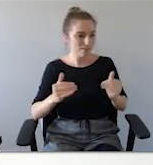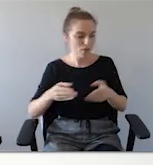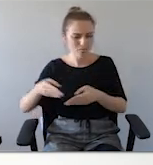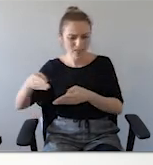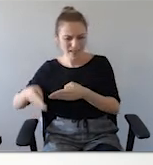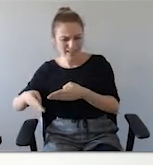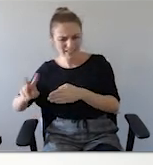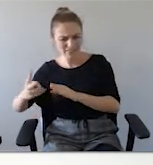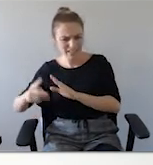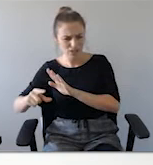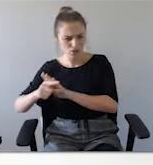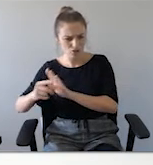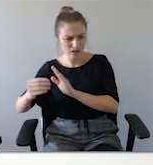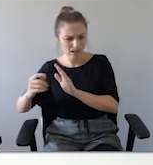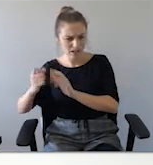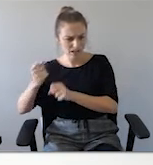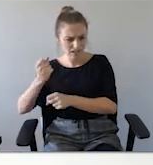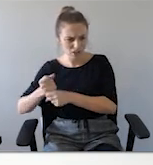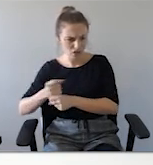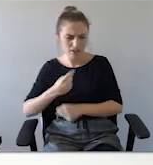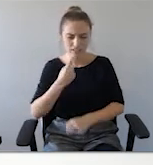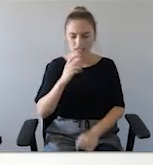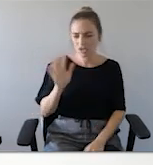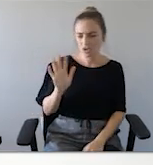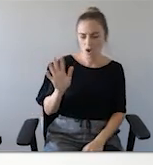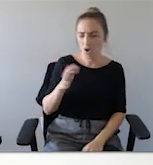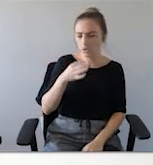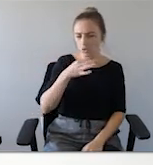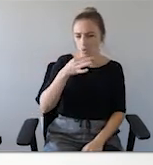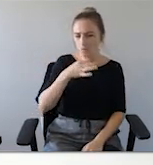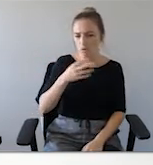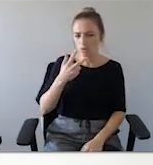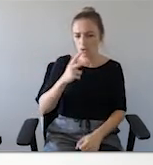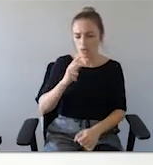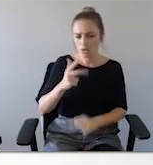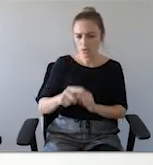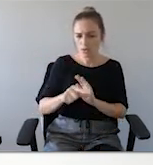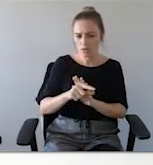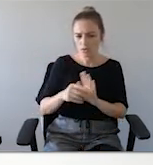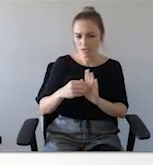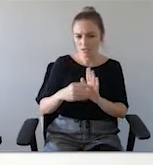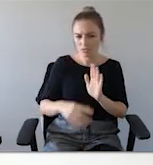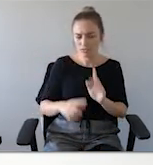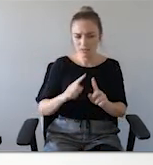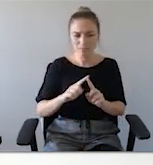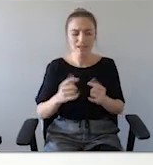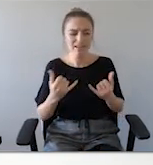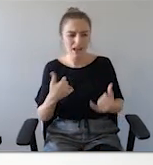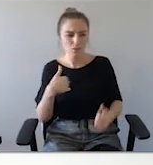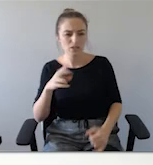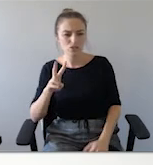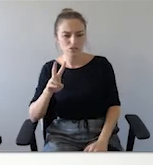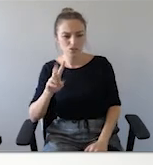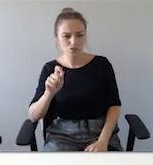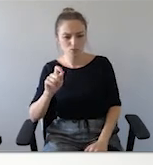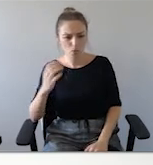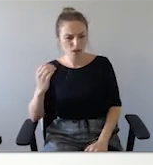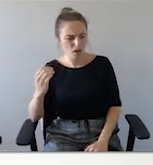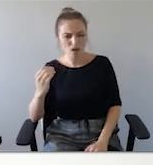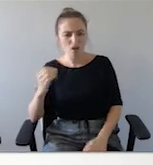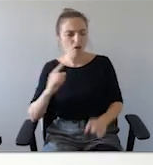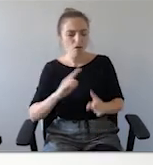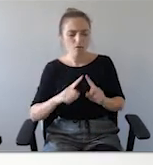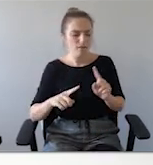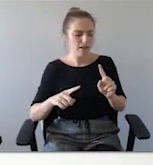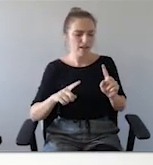is almost a third grader, and you're saying he meets this requirement because he's now at a 2.0, but it's still a 2.0 versus